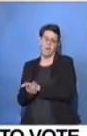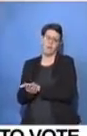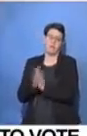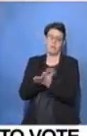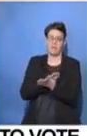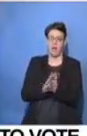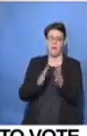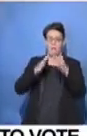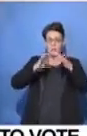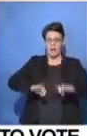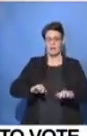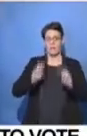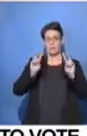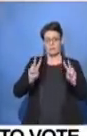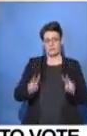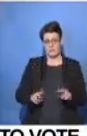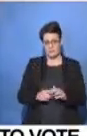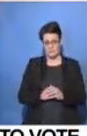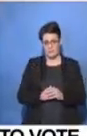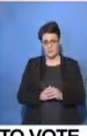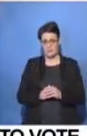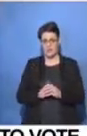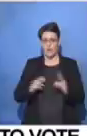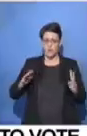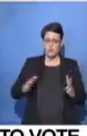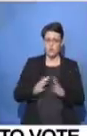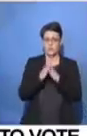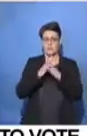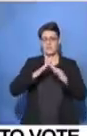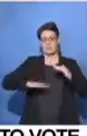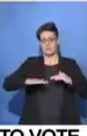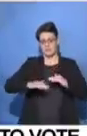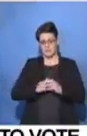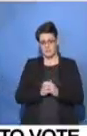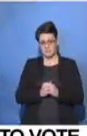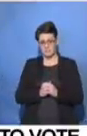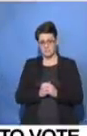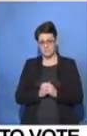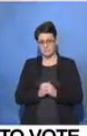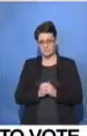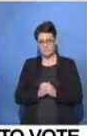for breakdown of peace, unity, and stability,